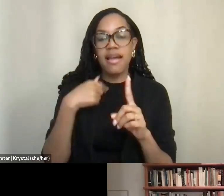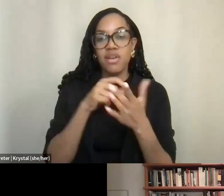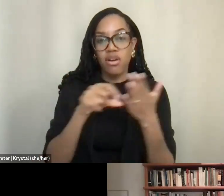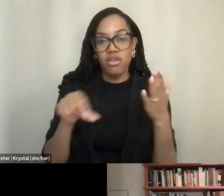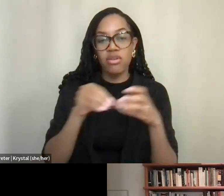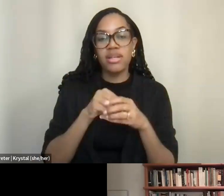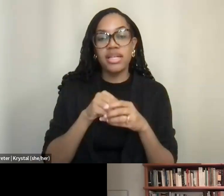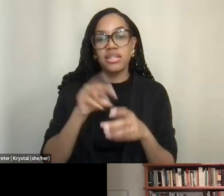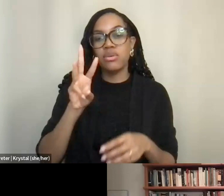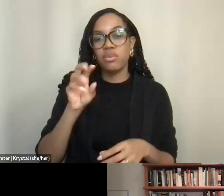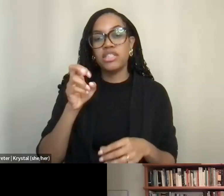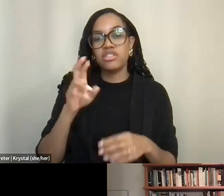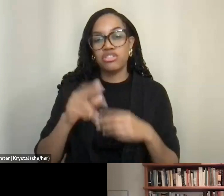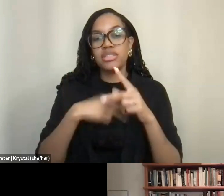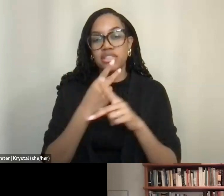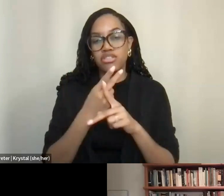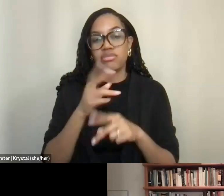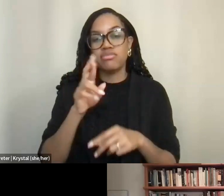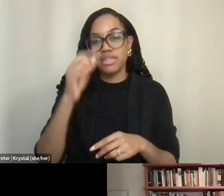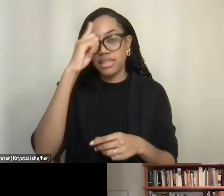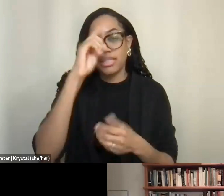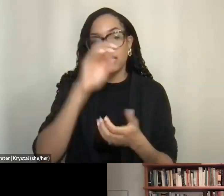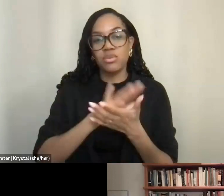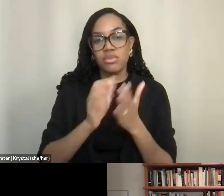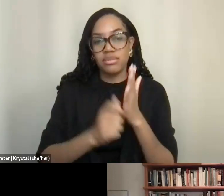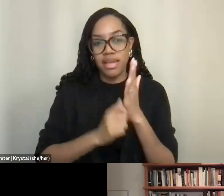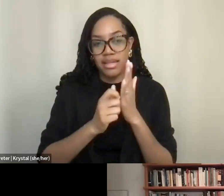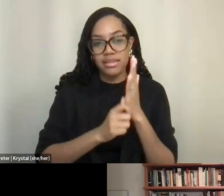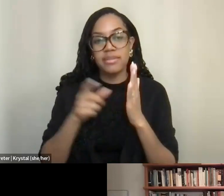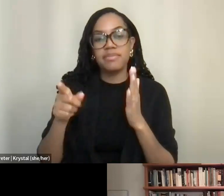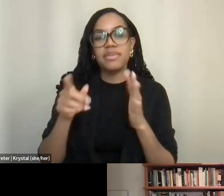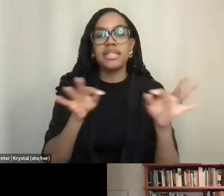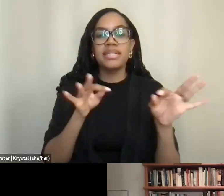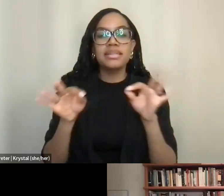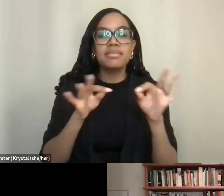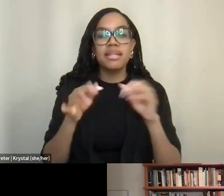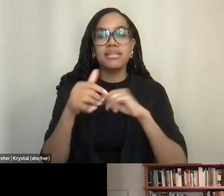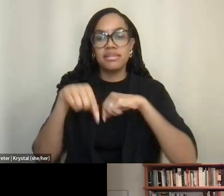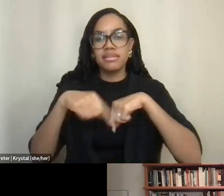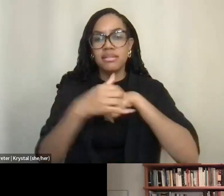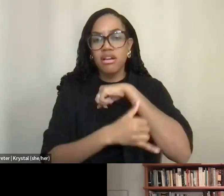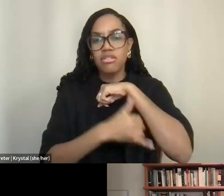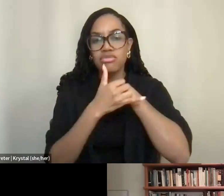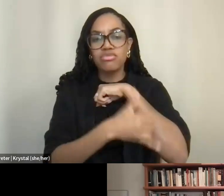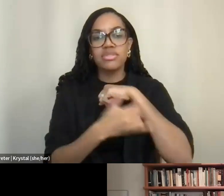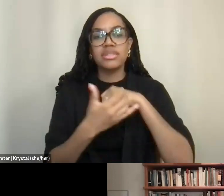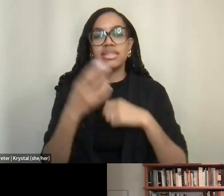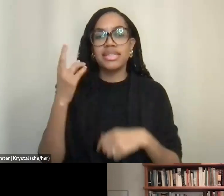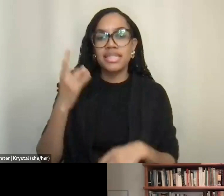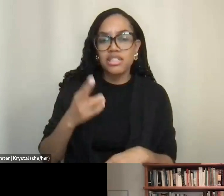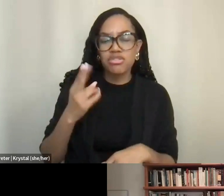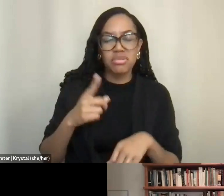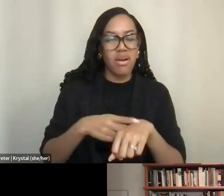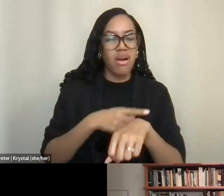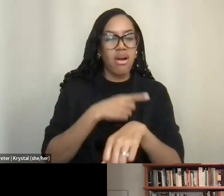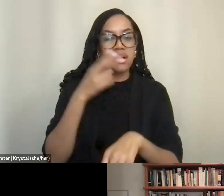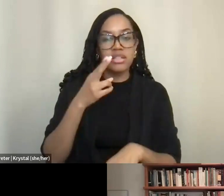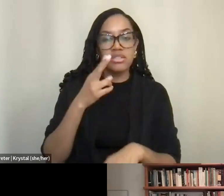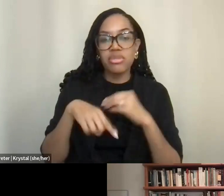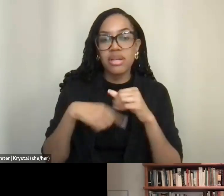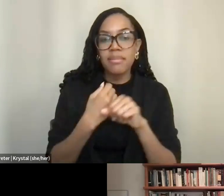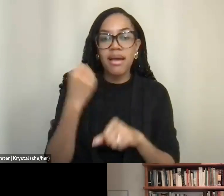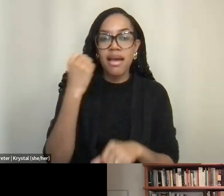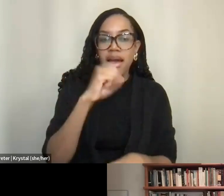long history of activism against militarism in our schools. Peace activists and educators